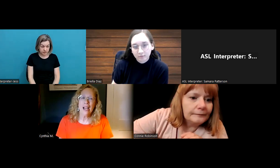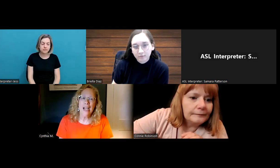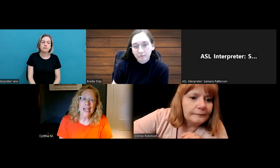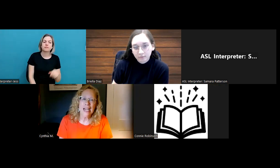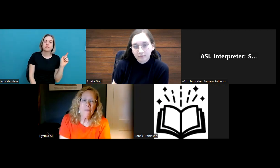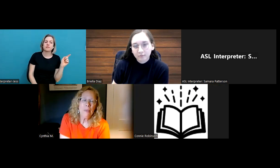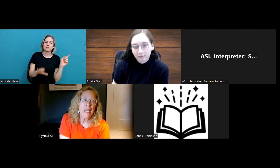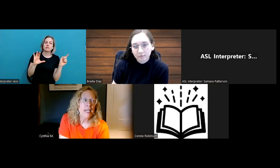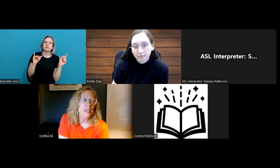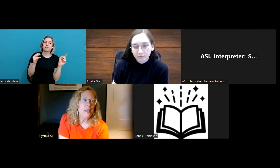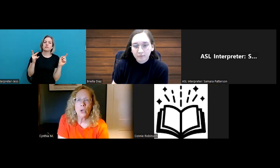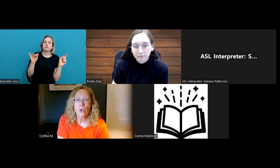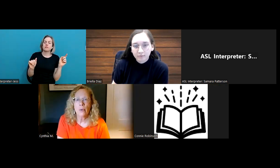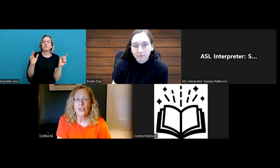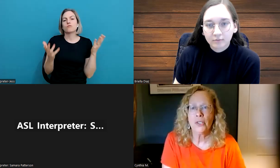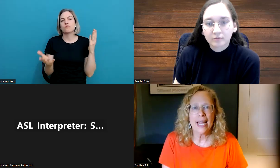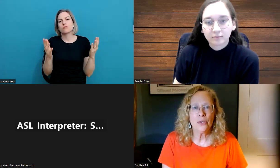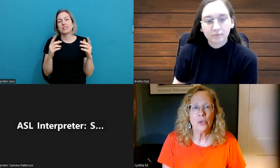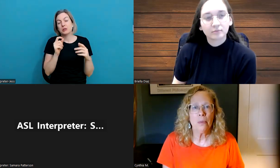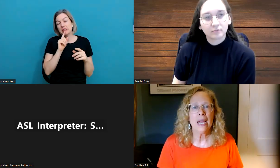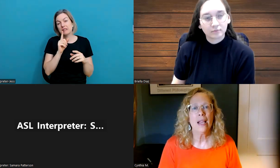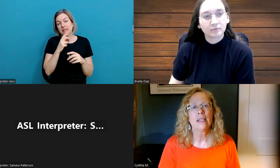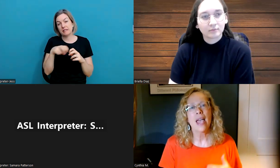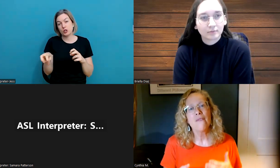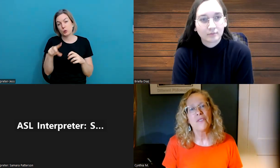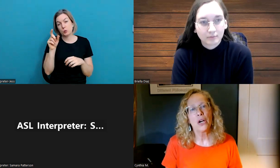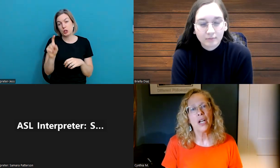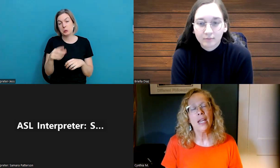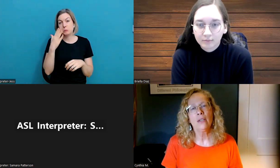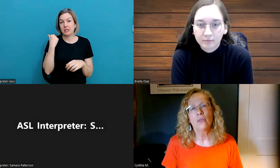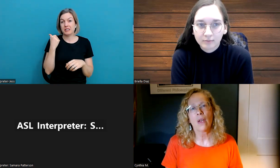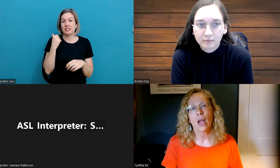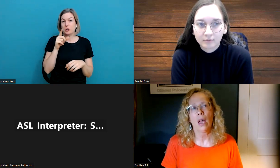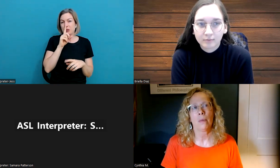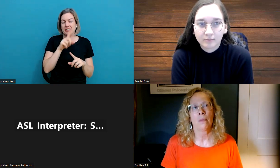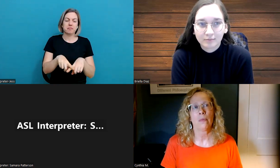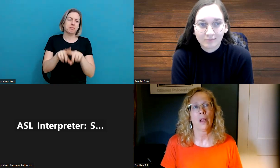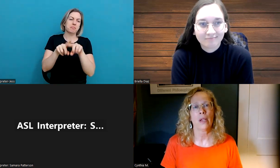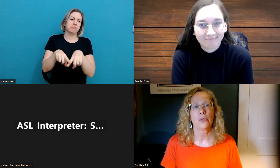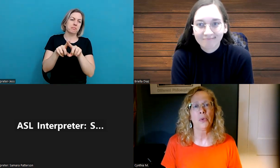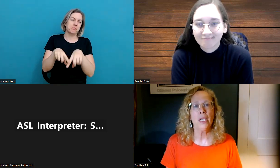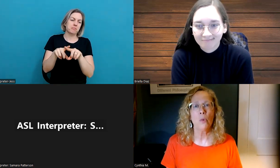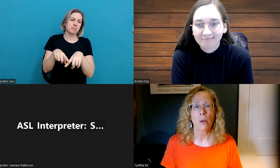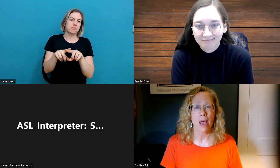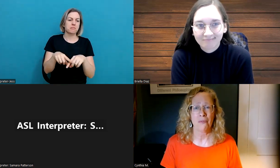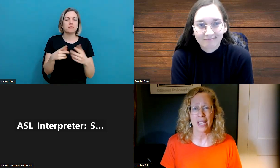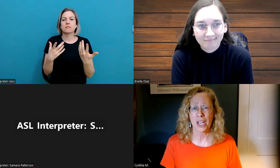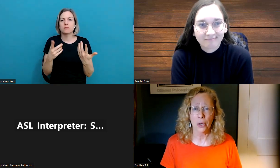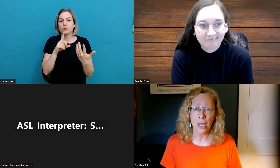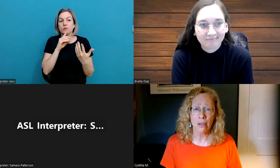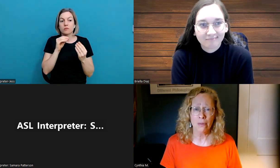That would kind of be a difficult question to answer because that varies. It's really more